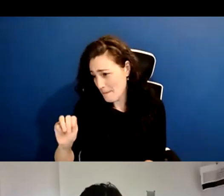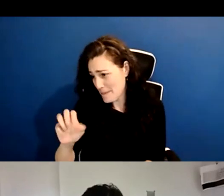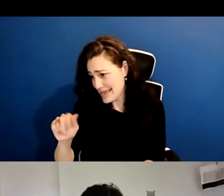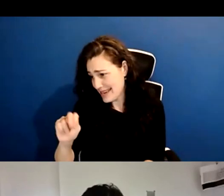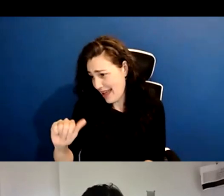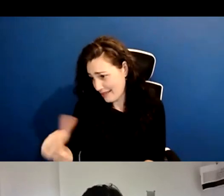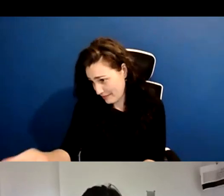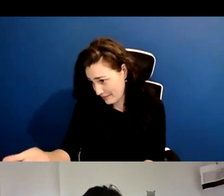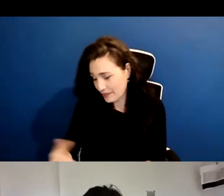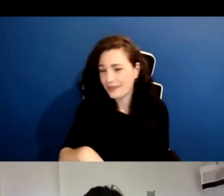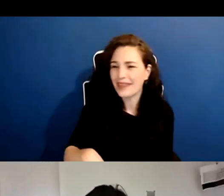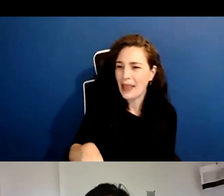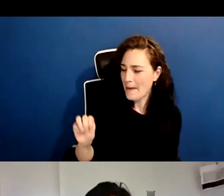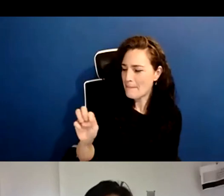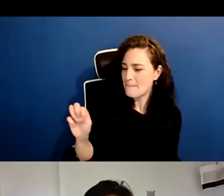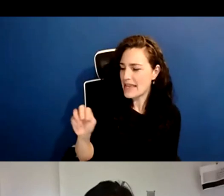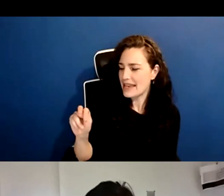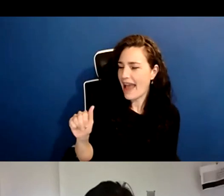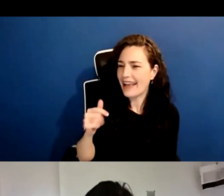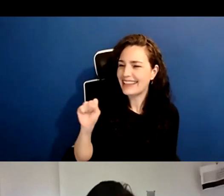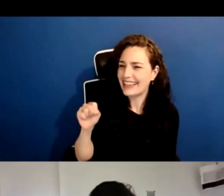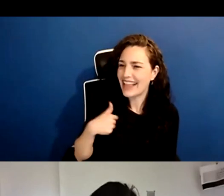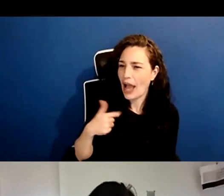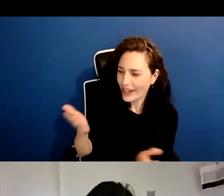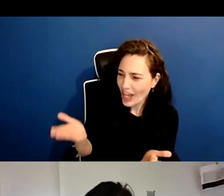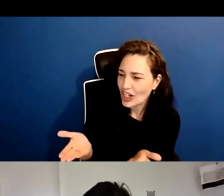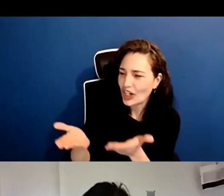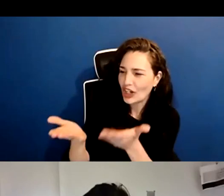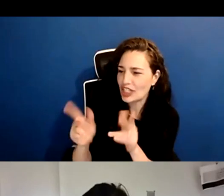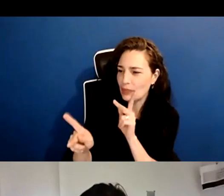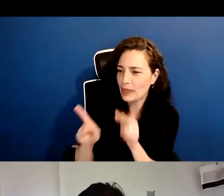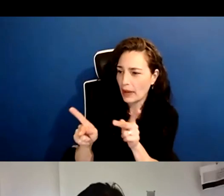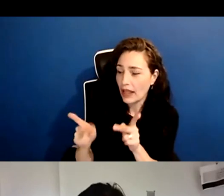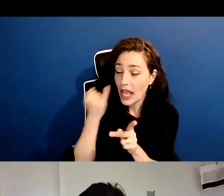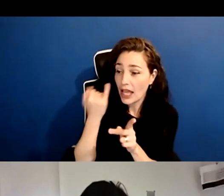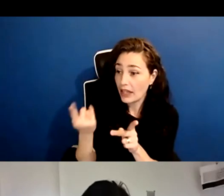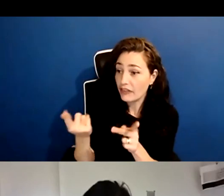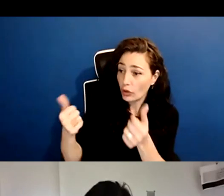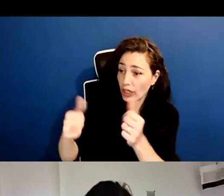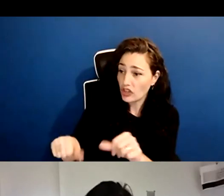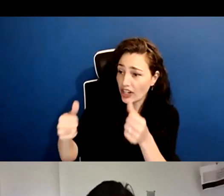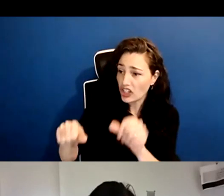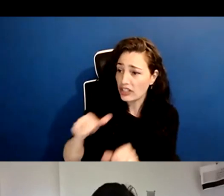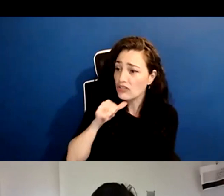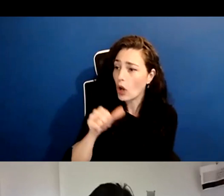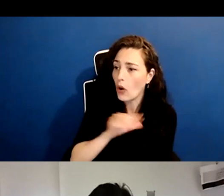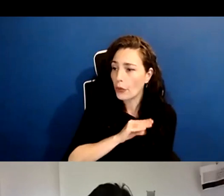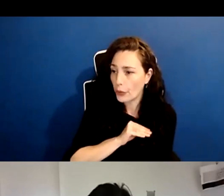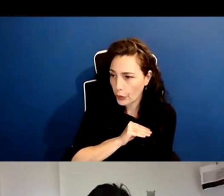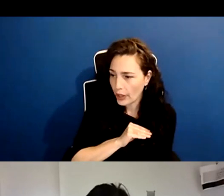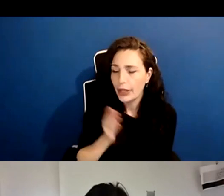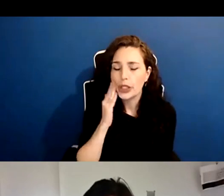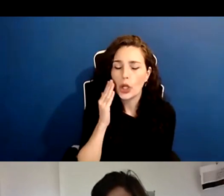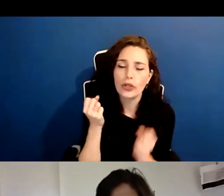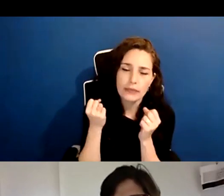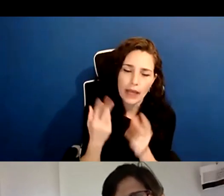I just really want to just really encourage people, and don't be put off by rejections. Just know there's so many factors